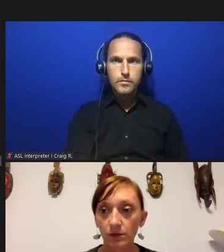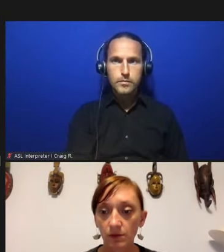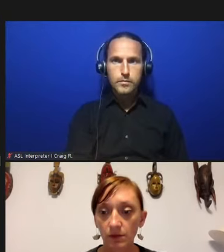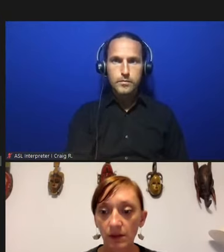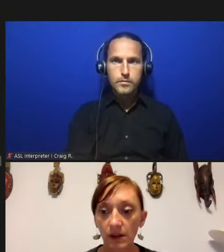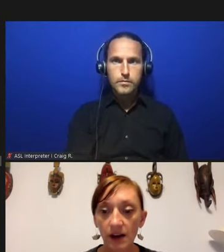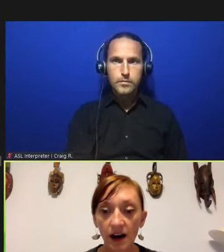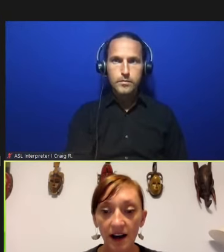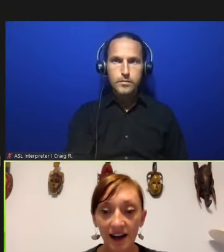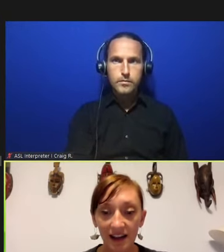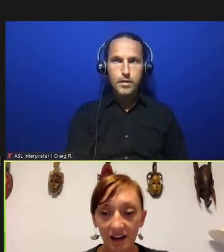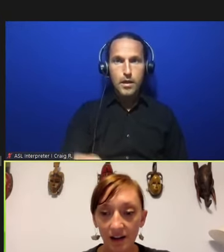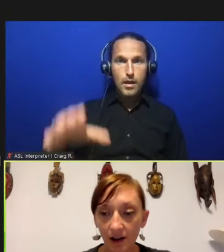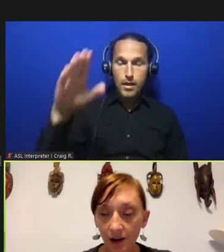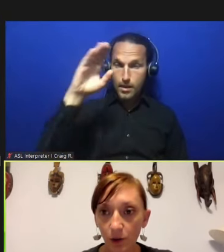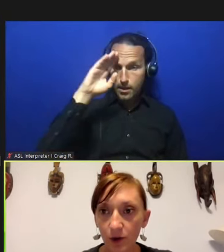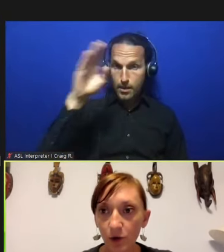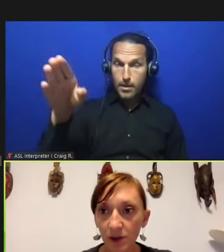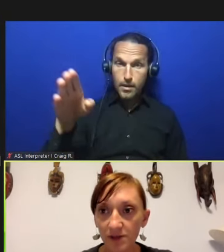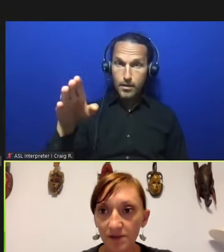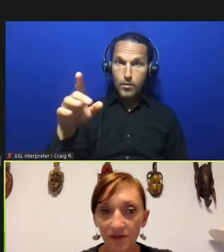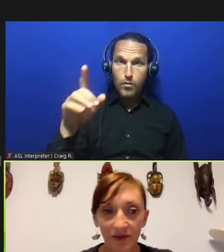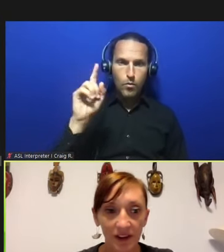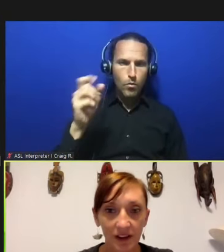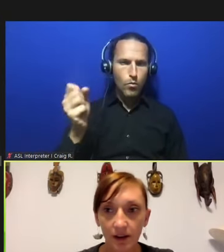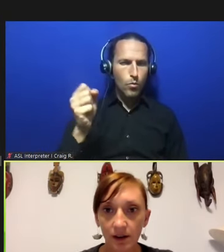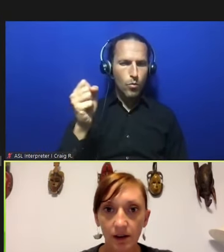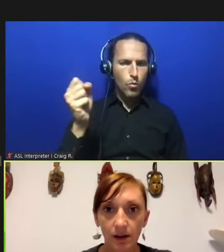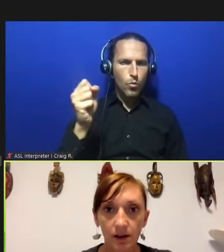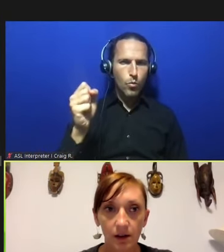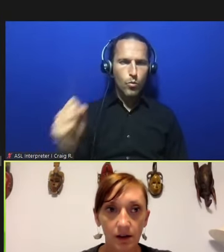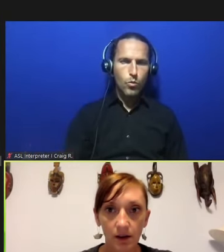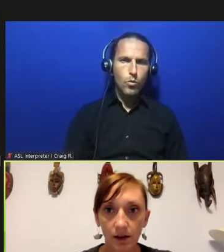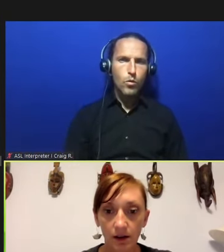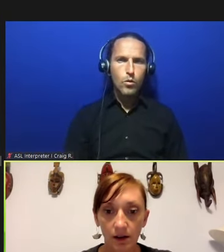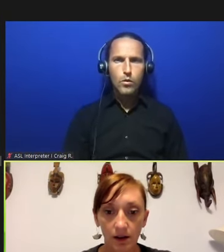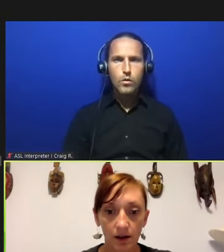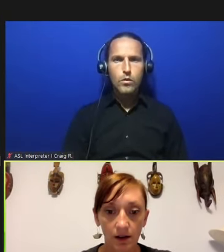Julie? Hi, one moment.